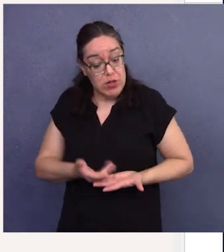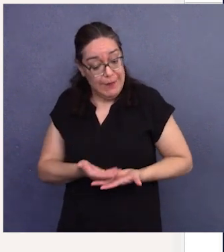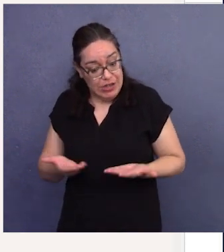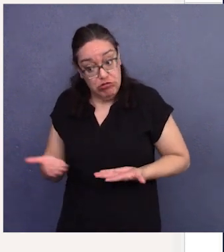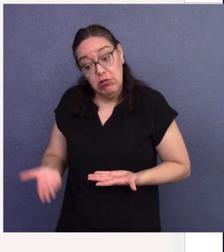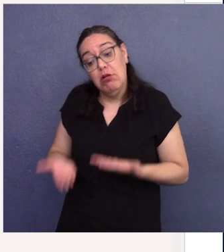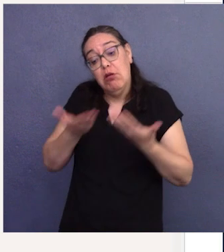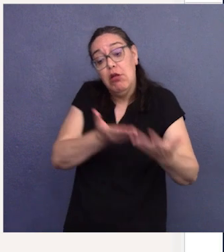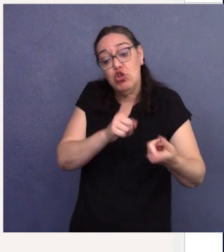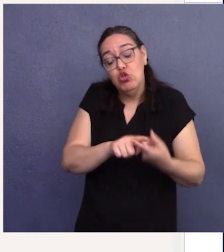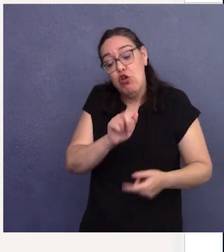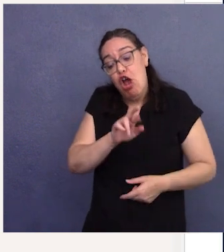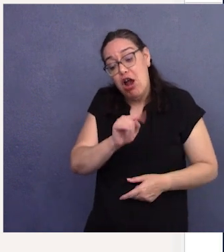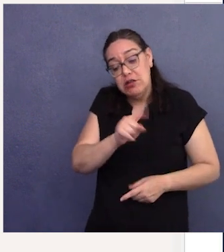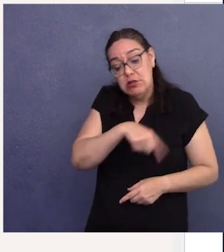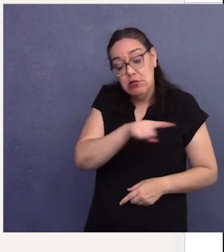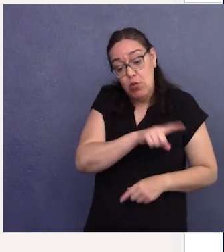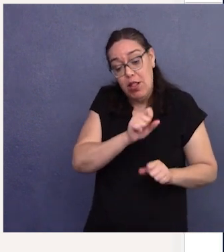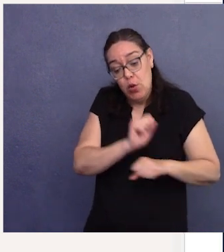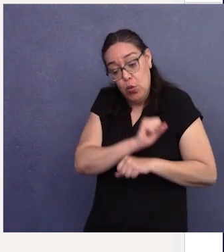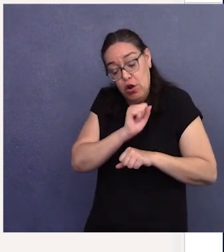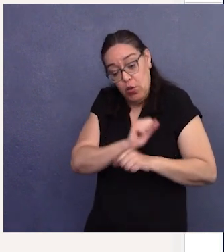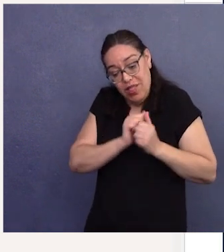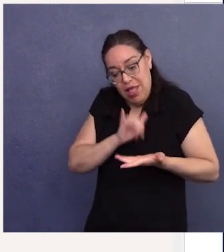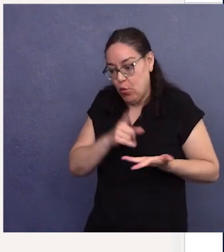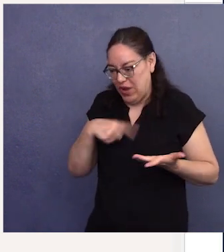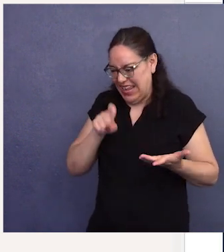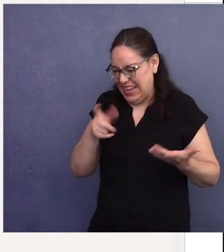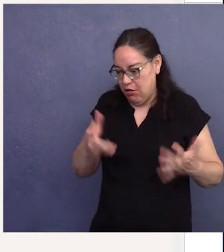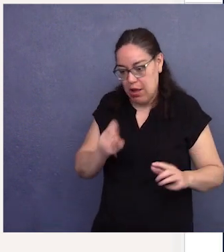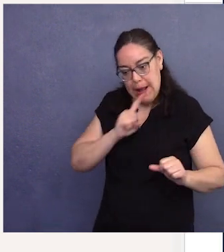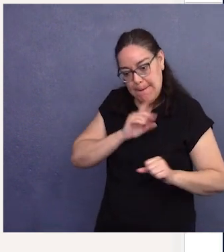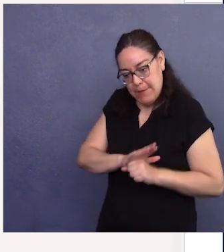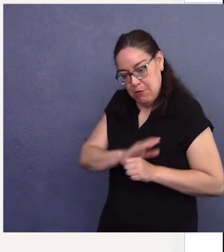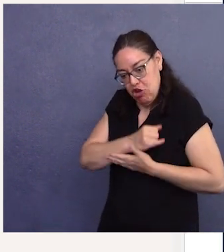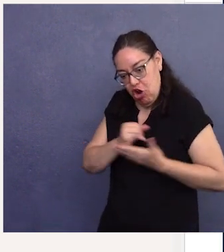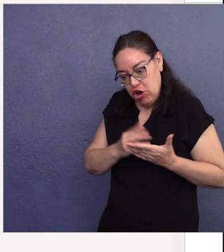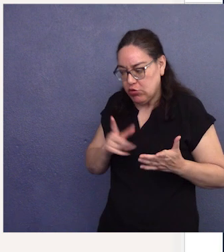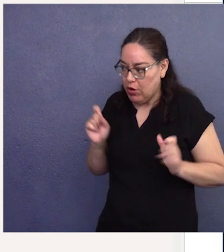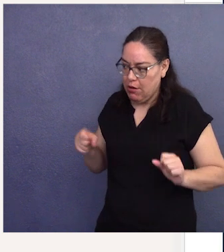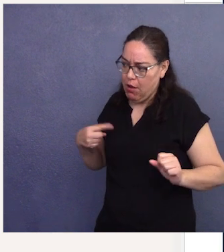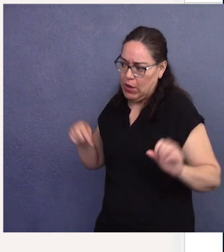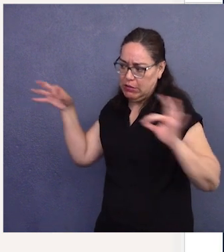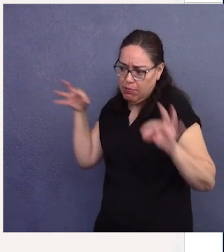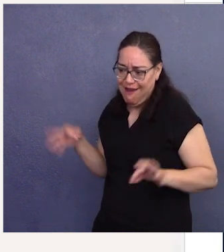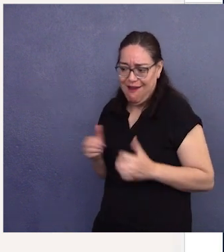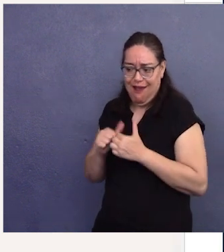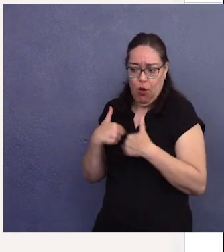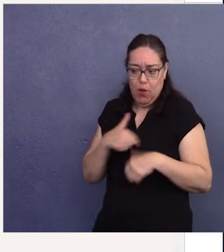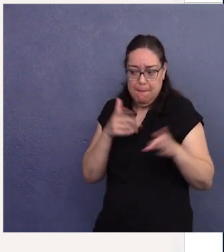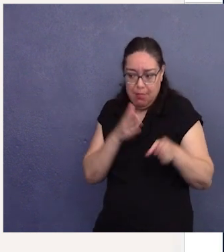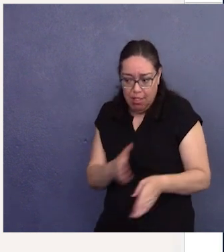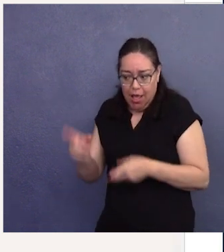work with, do we need to have committed artists, or can we explain the way we are planning to do outreach